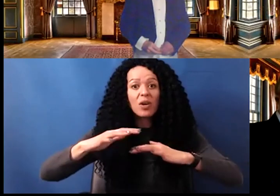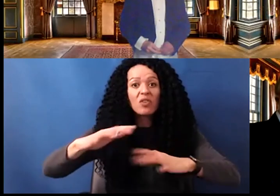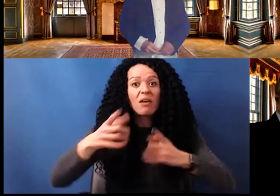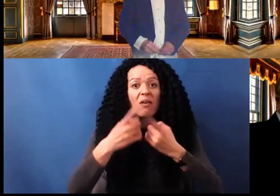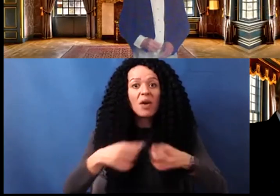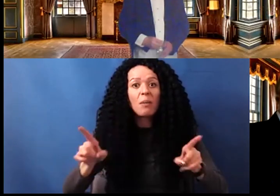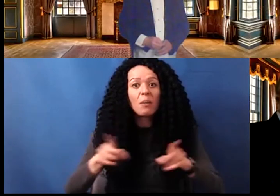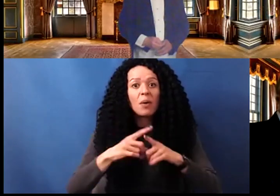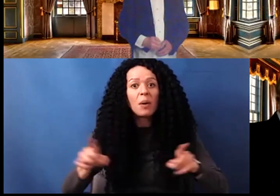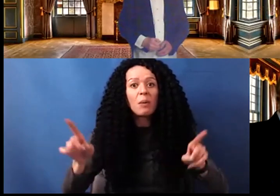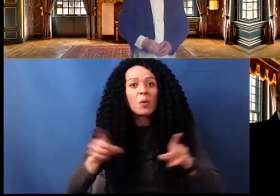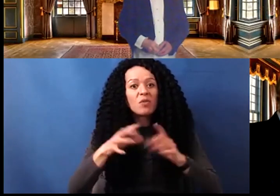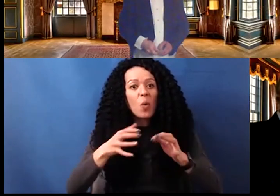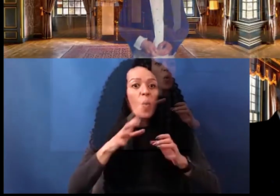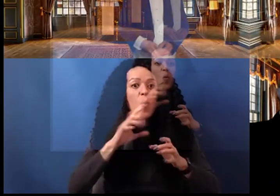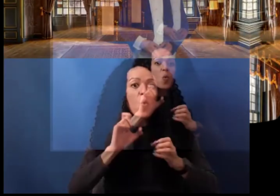musical chord.